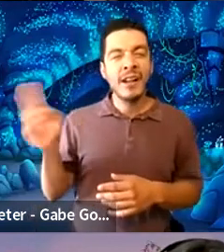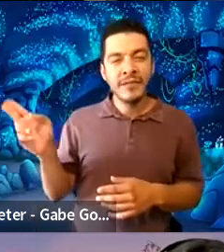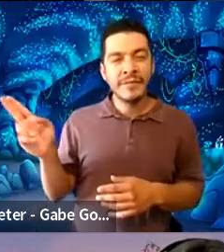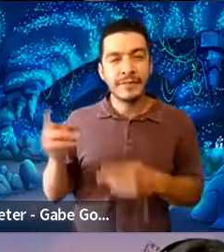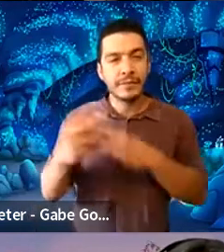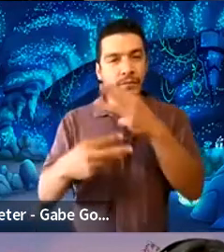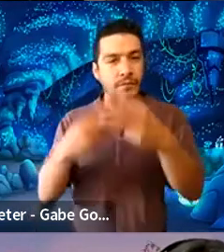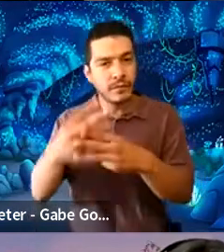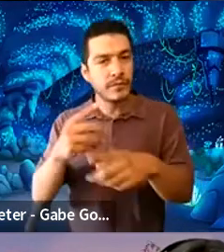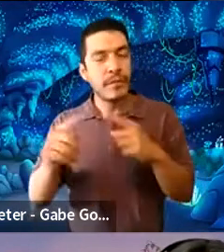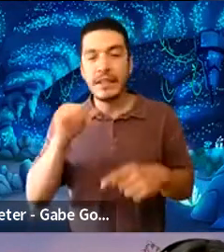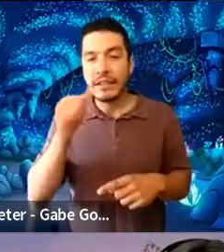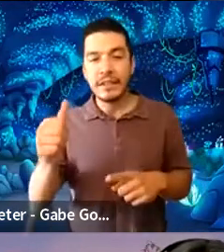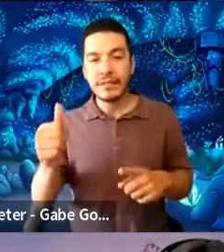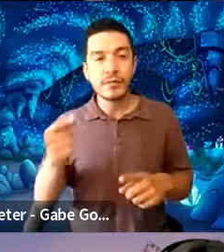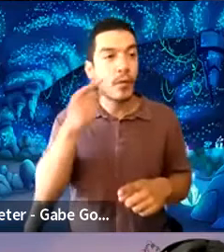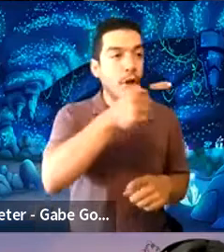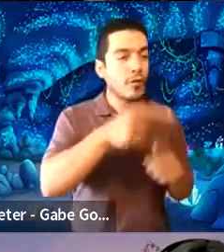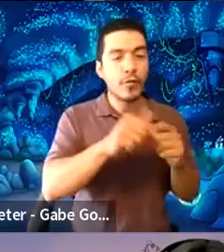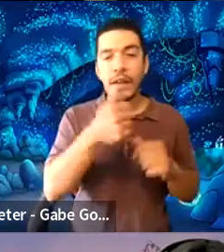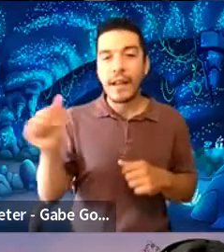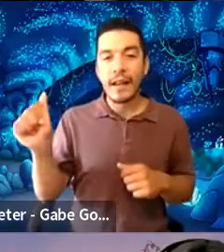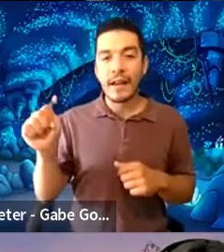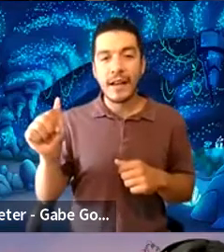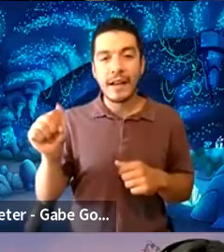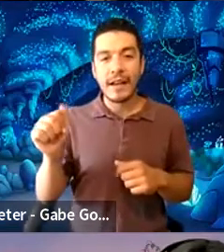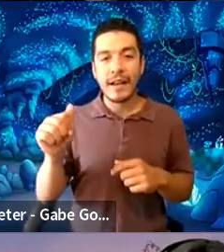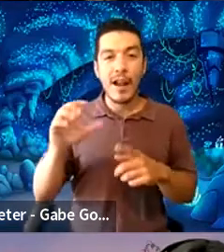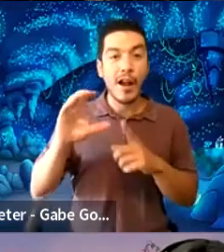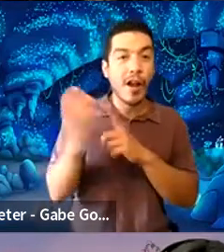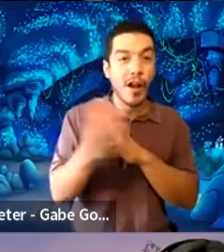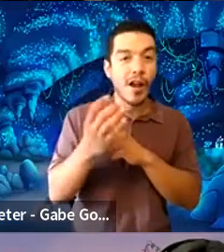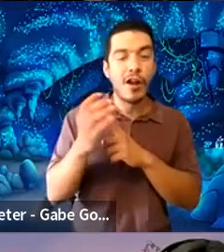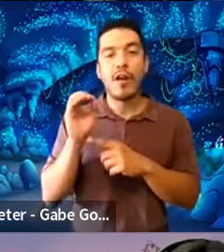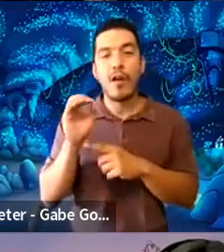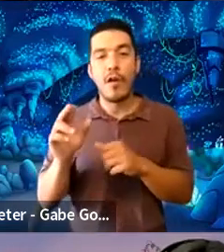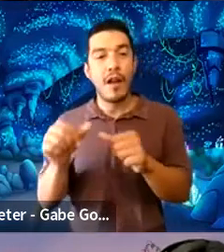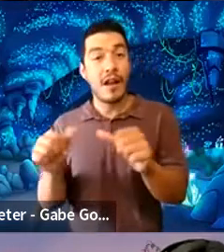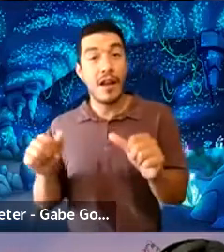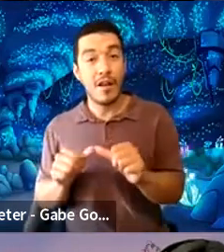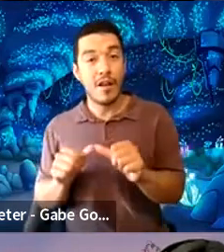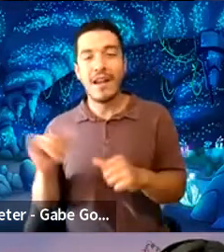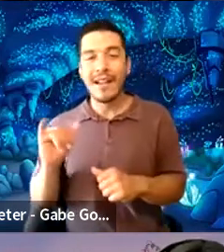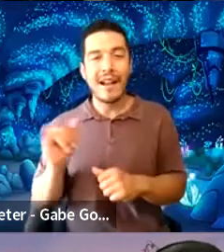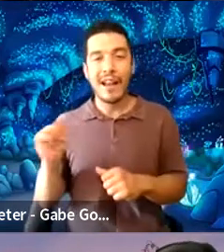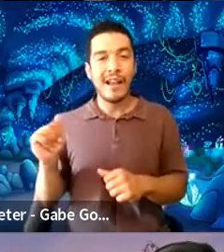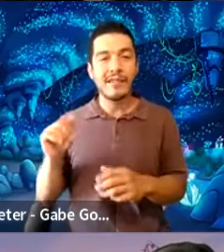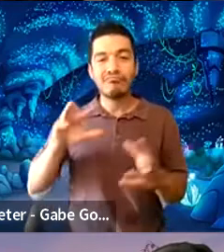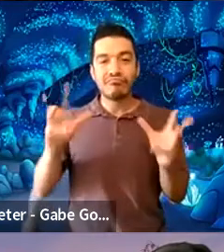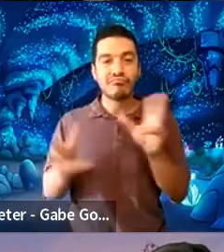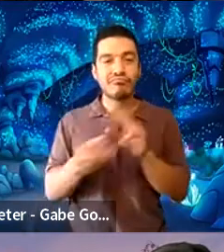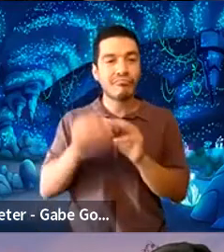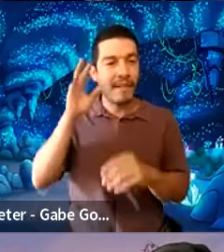prehistoric world, but it doesn't point to any particular period or particular area. It's kind of like this